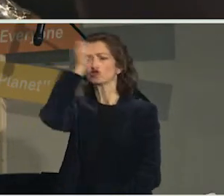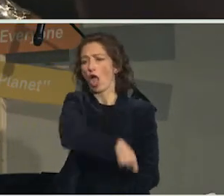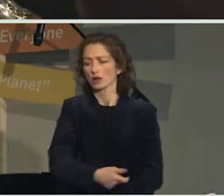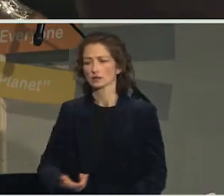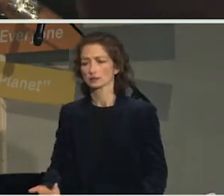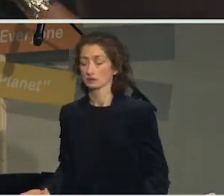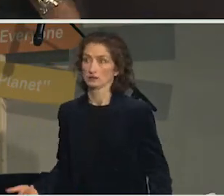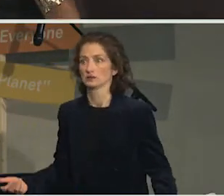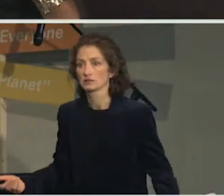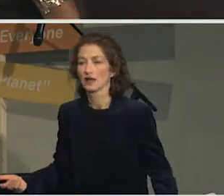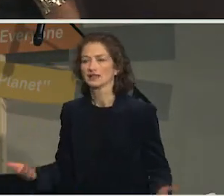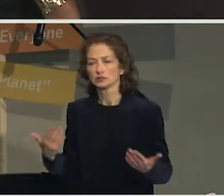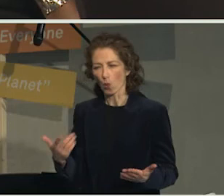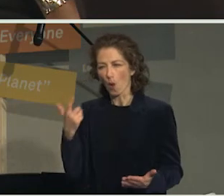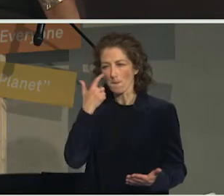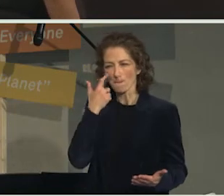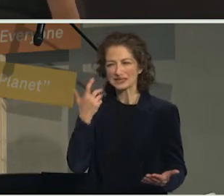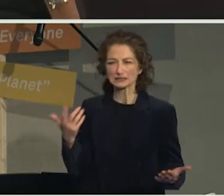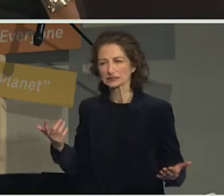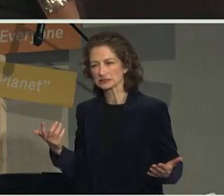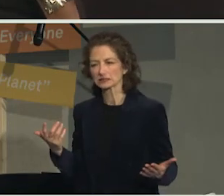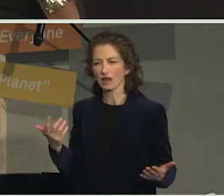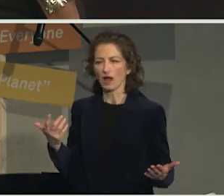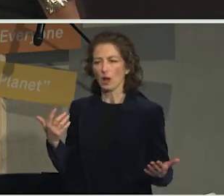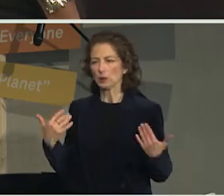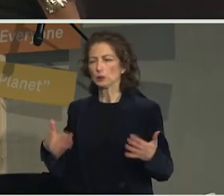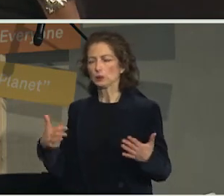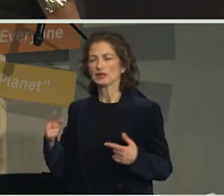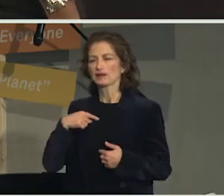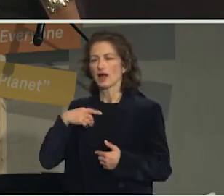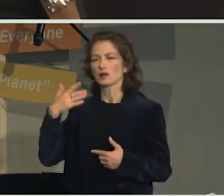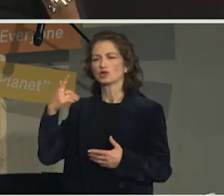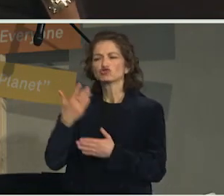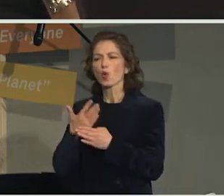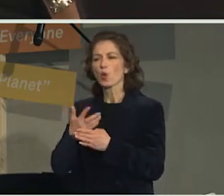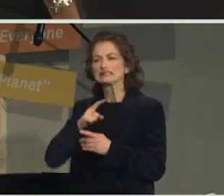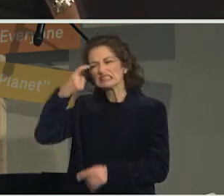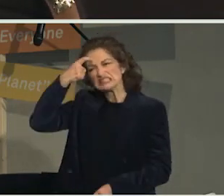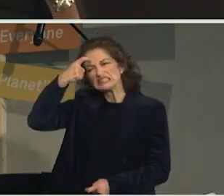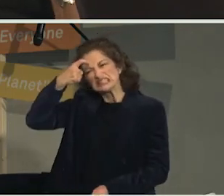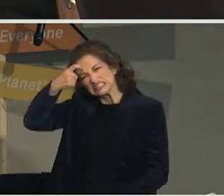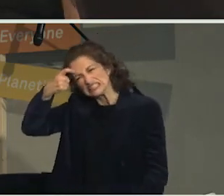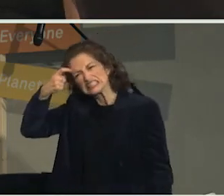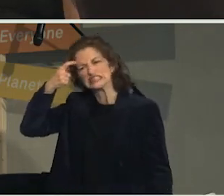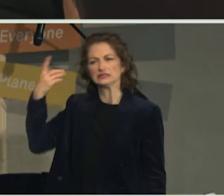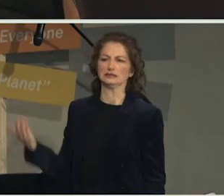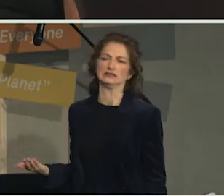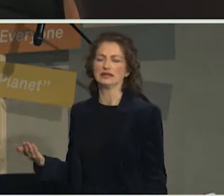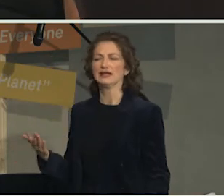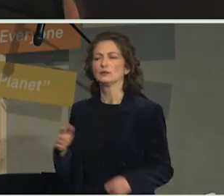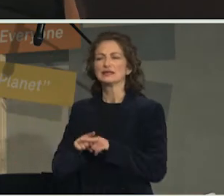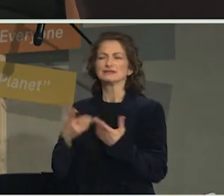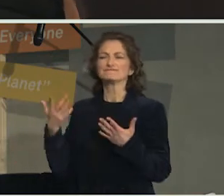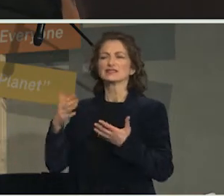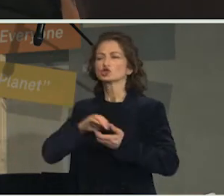so those moments like were just seared into my consciousness. I mean, that was what the commitment really against